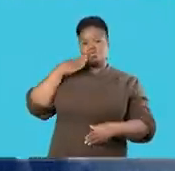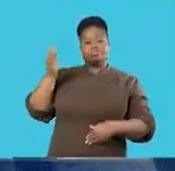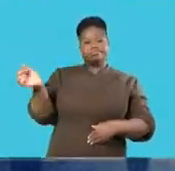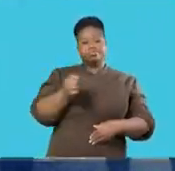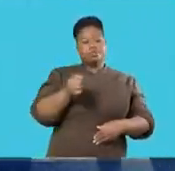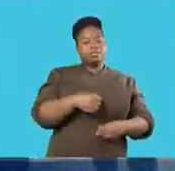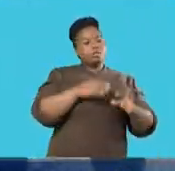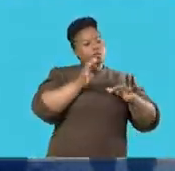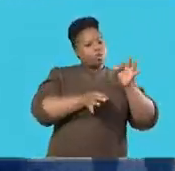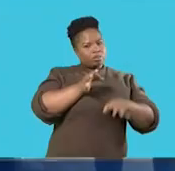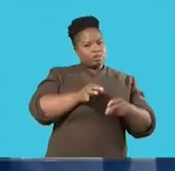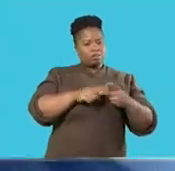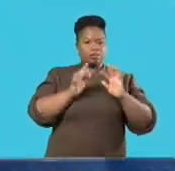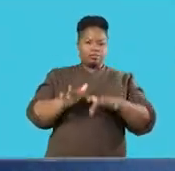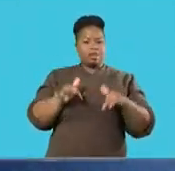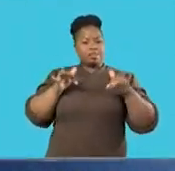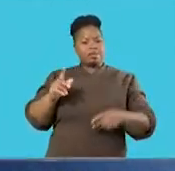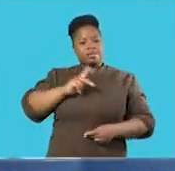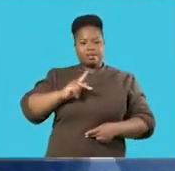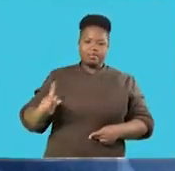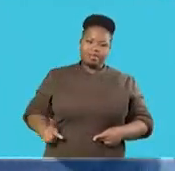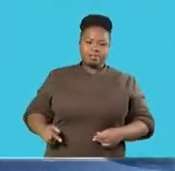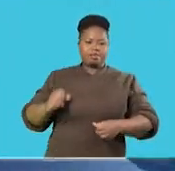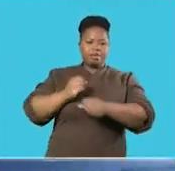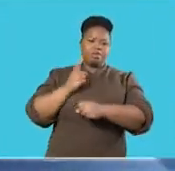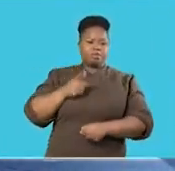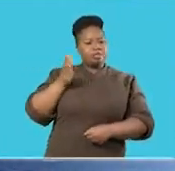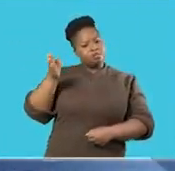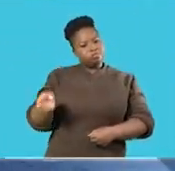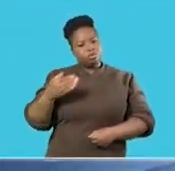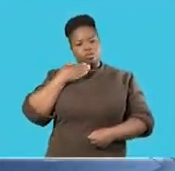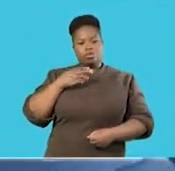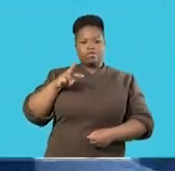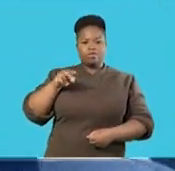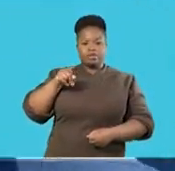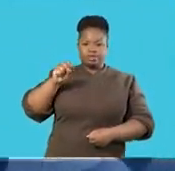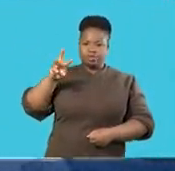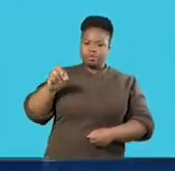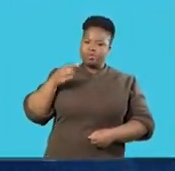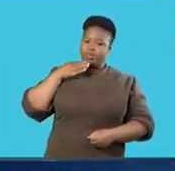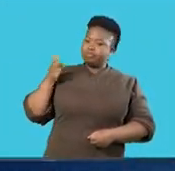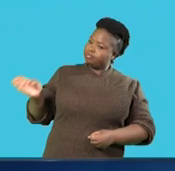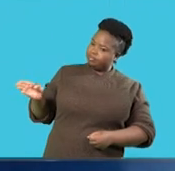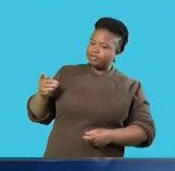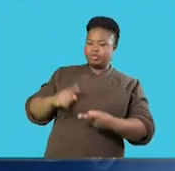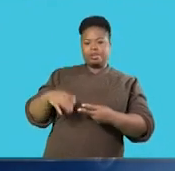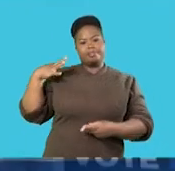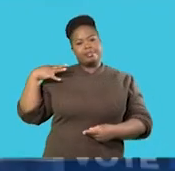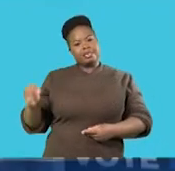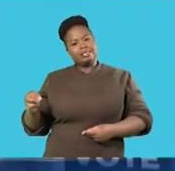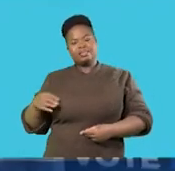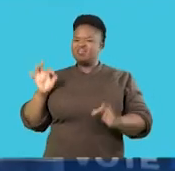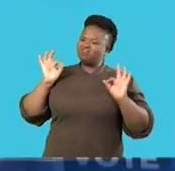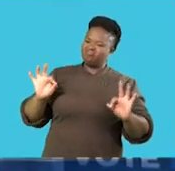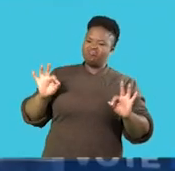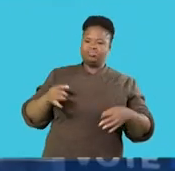are in parliament, we have the right premier in Gauteng, yes, in Vuyiswa Ramukgopa, our chair, right next to me, we have the right ministers, we have the